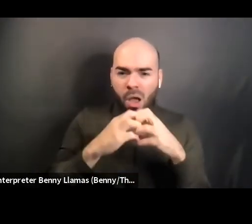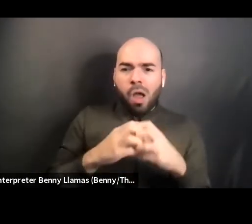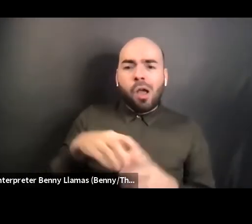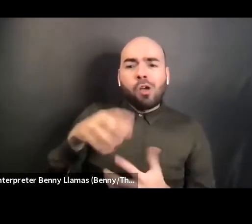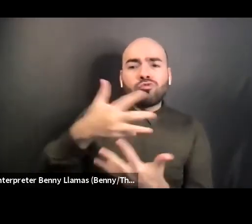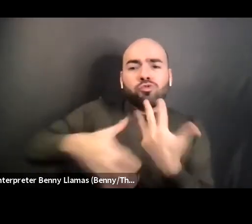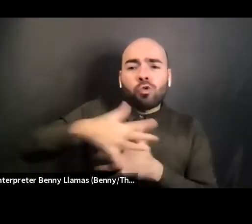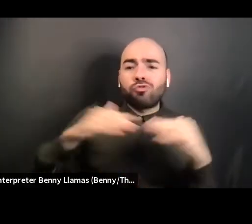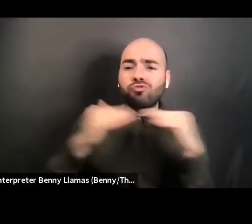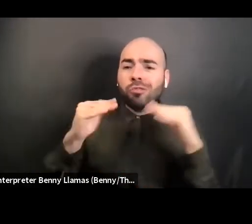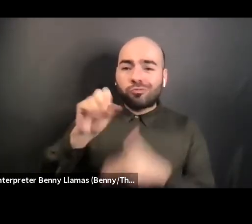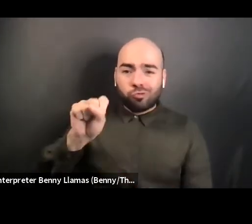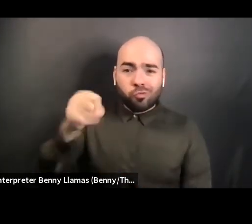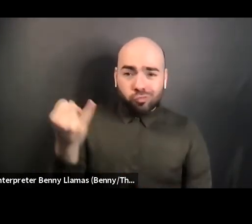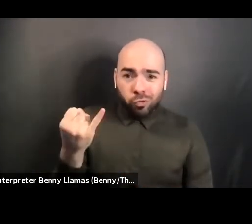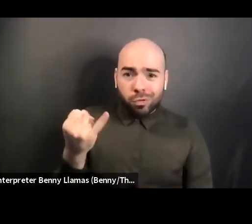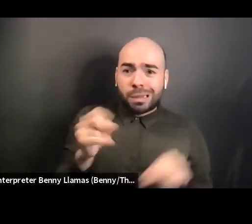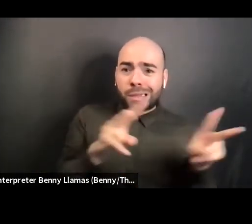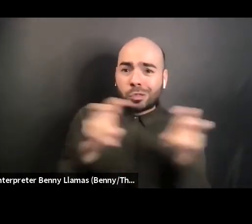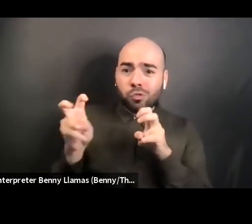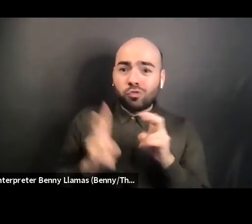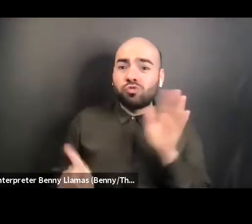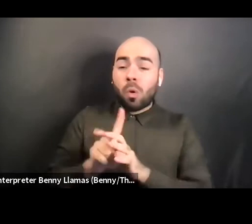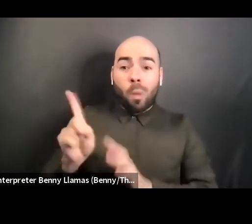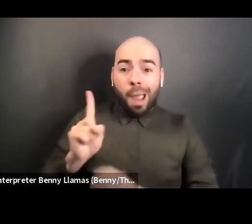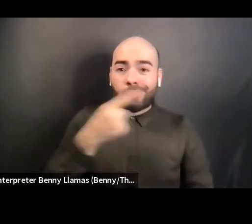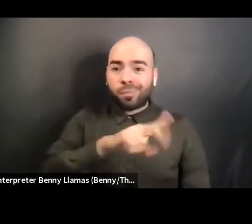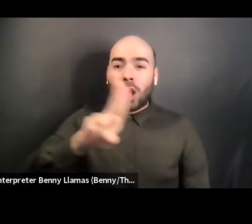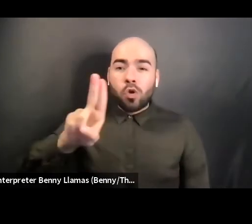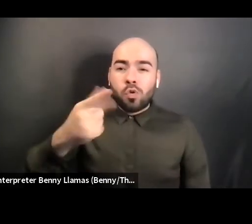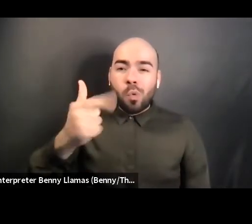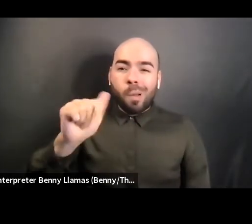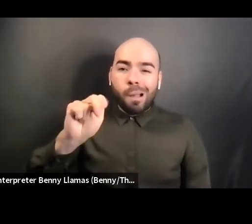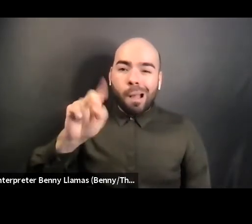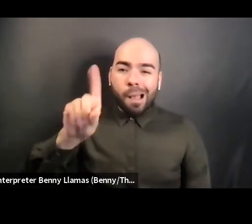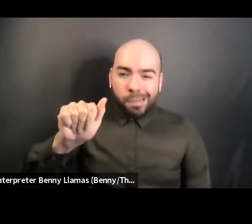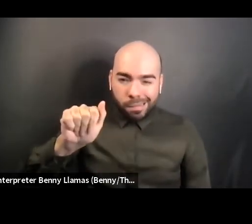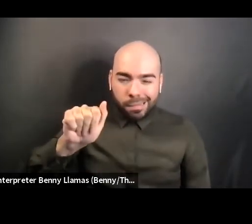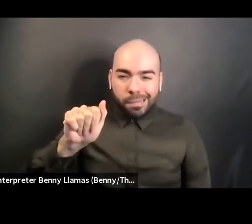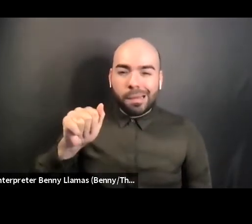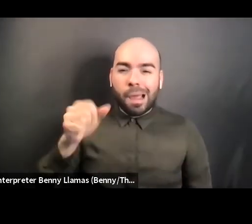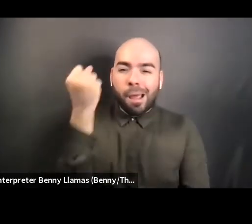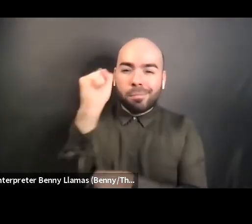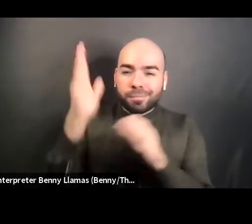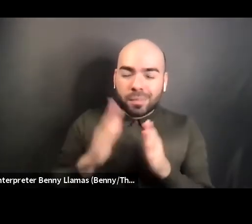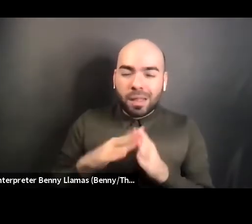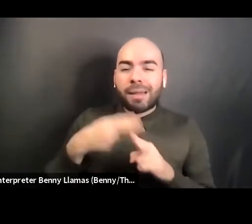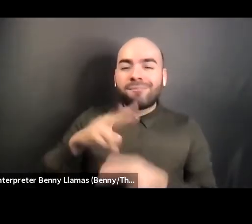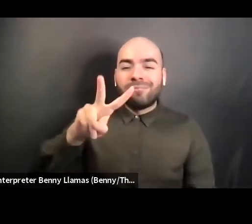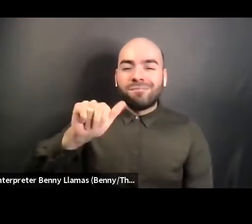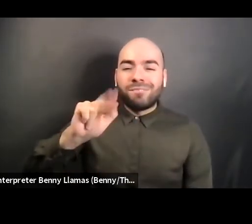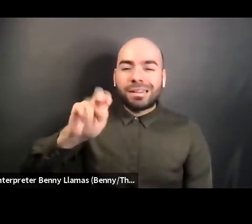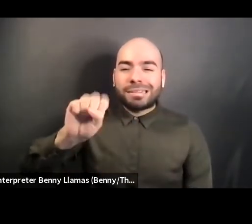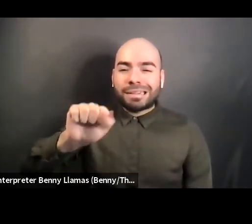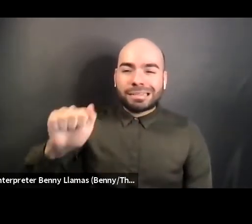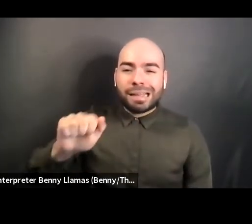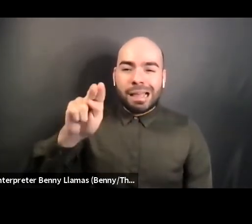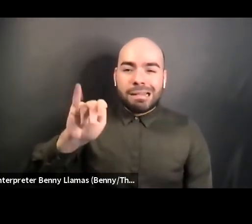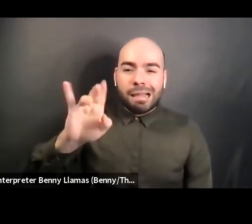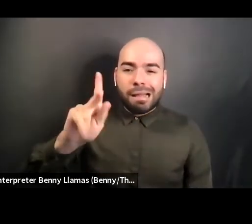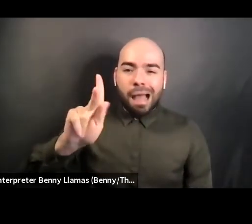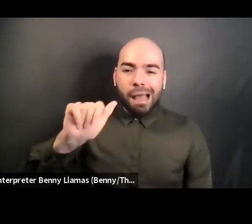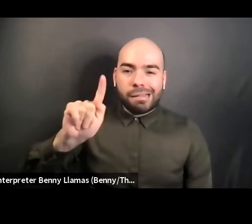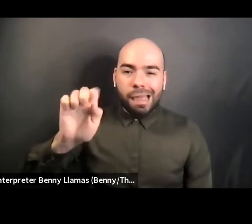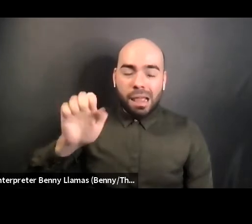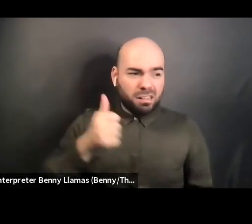up in the Ugandan climate justice activist Vanessa Nakate calling out anti-Blackness and racism